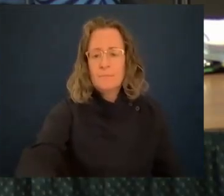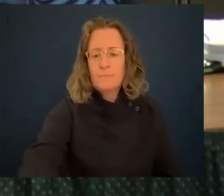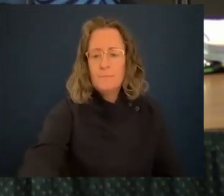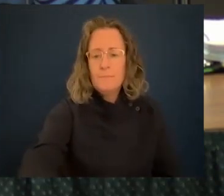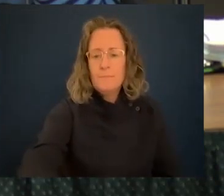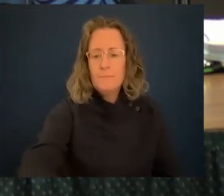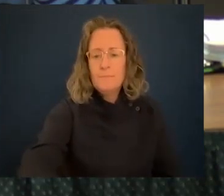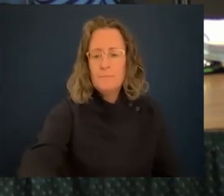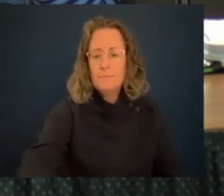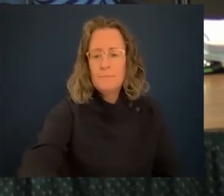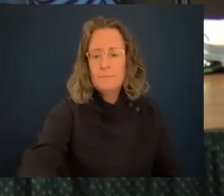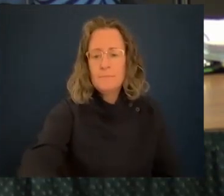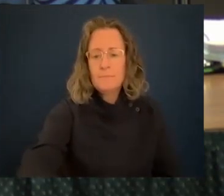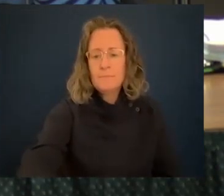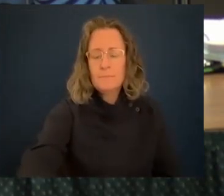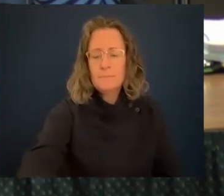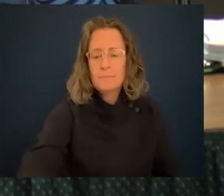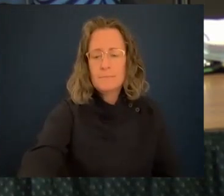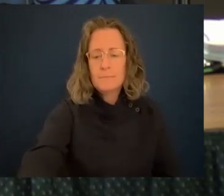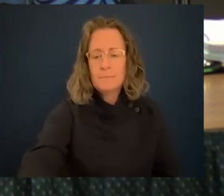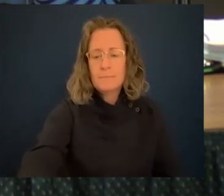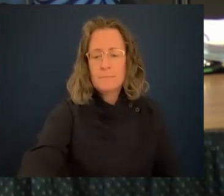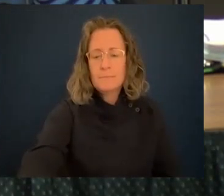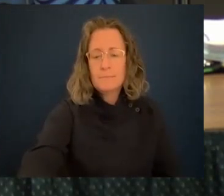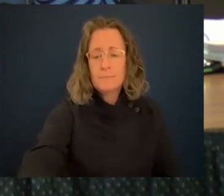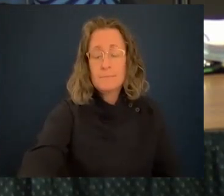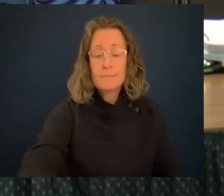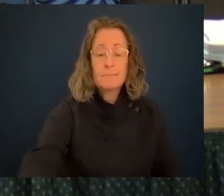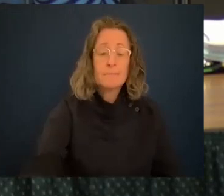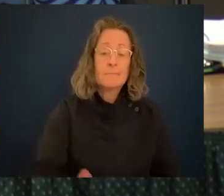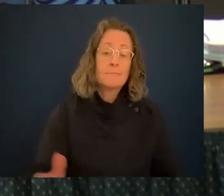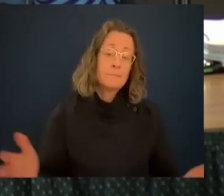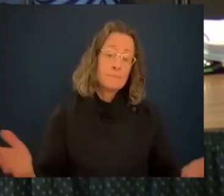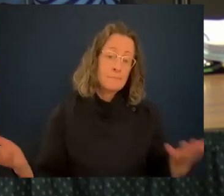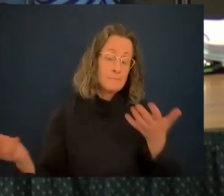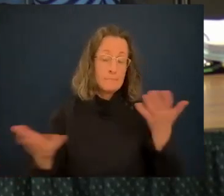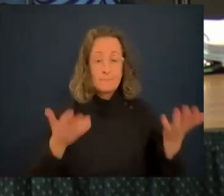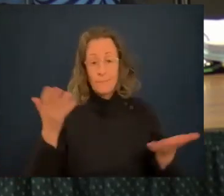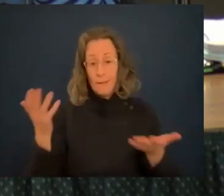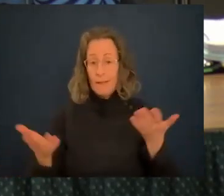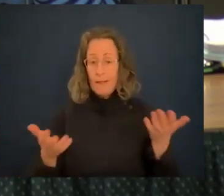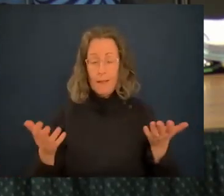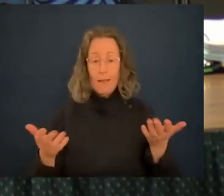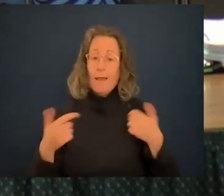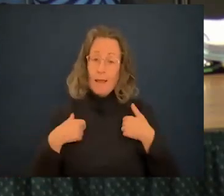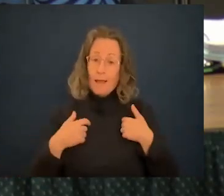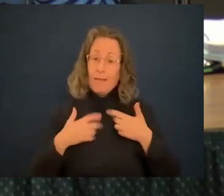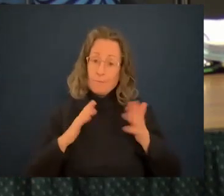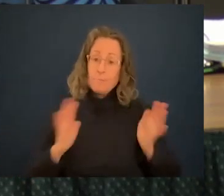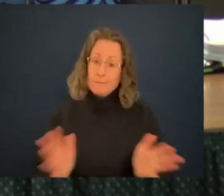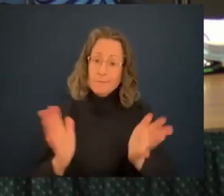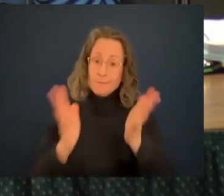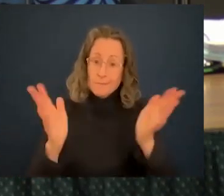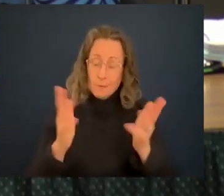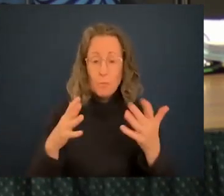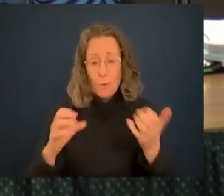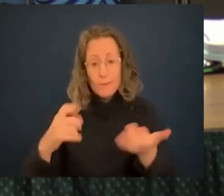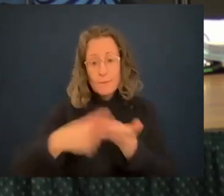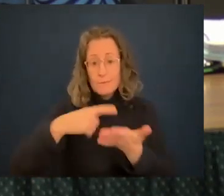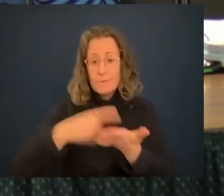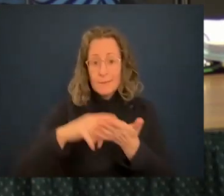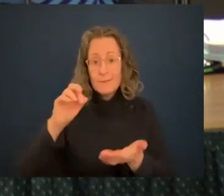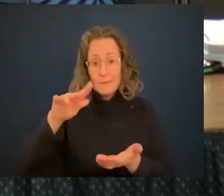be involved in some sort of arpa allocation because I've been pushing for talking about our book for a year